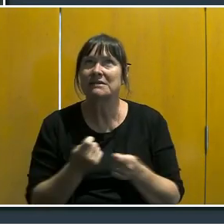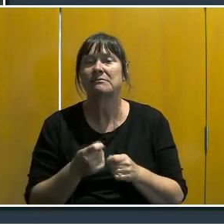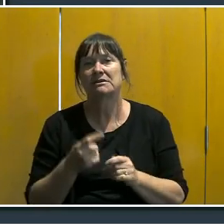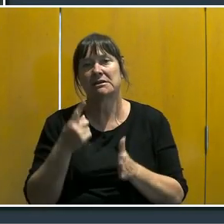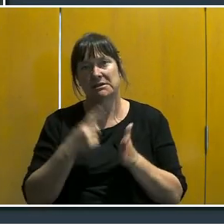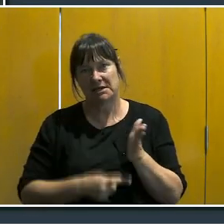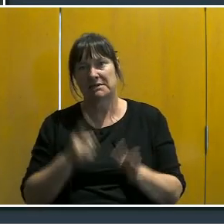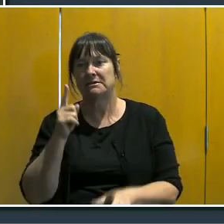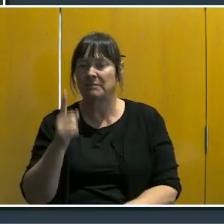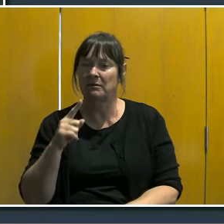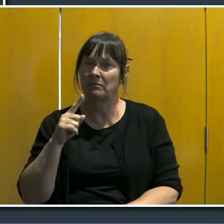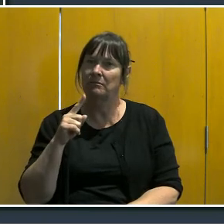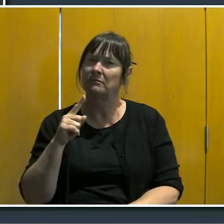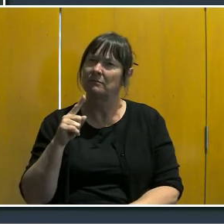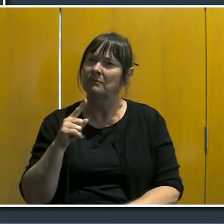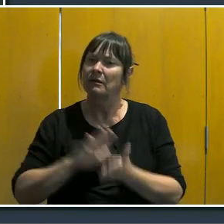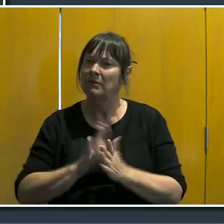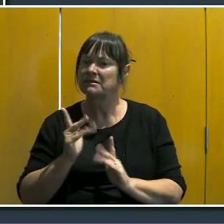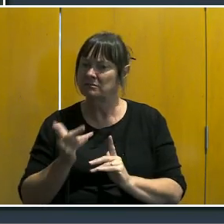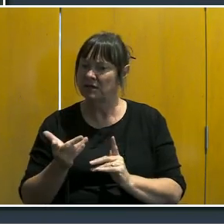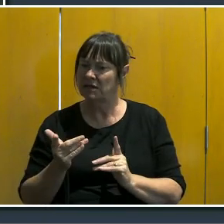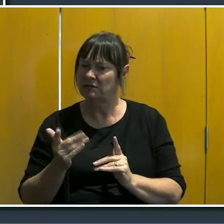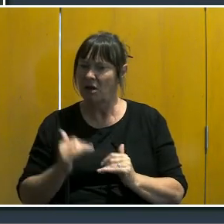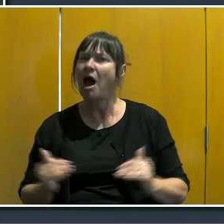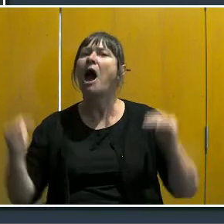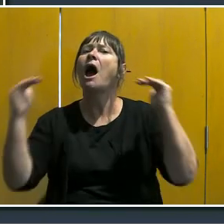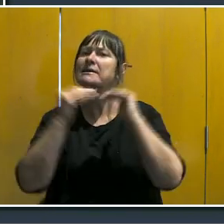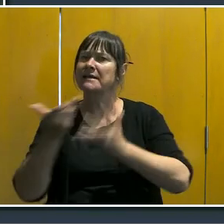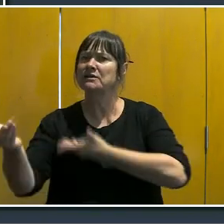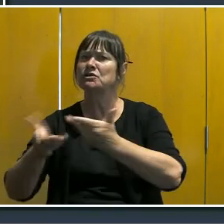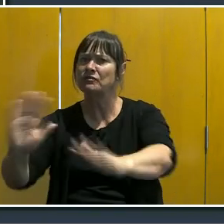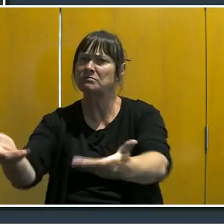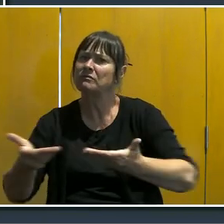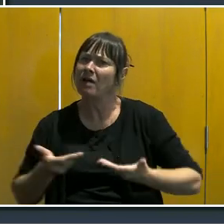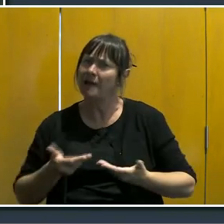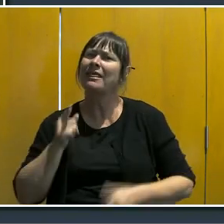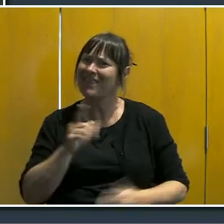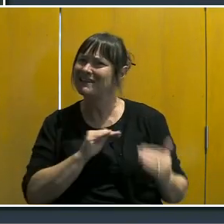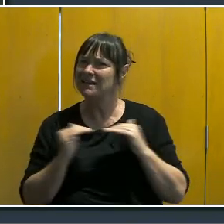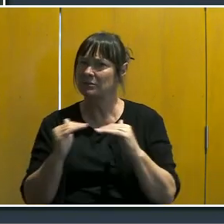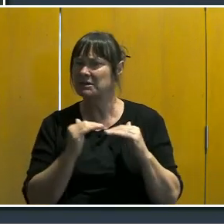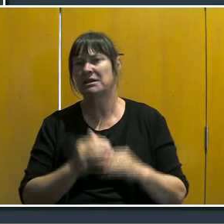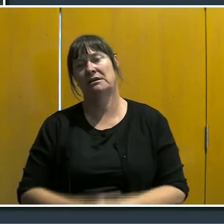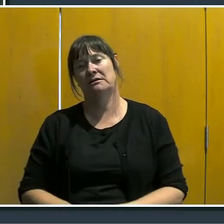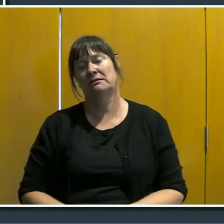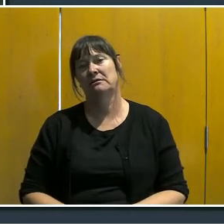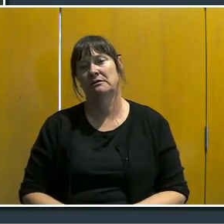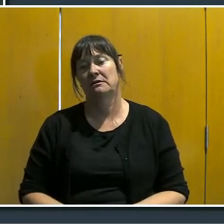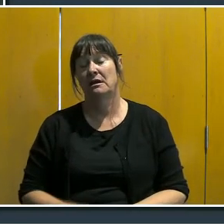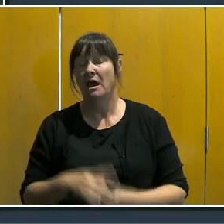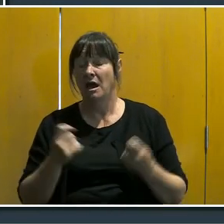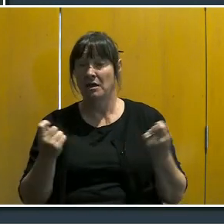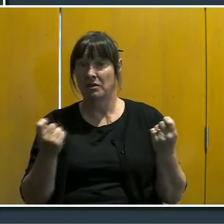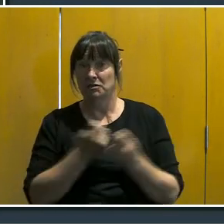and we expect more to be delivered to a higher standard to meet those charges. That's called equity in a rating system. The